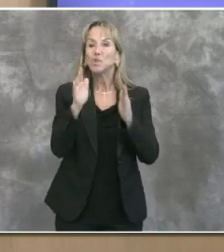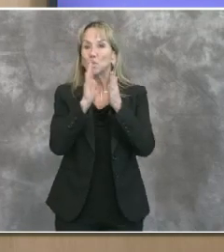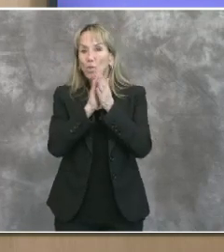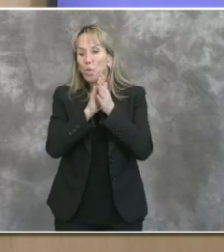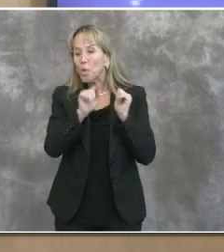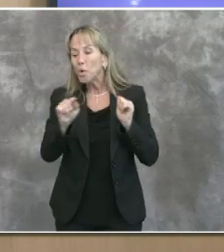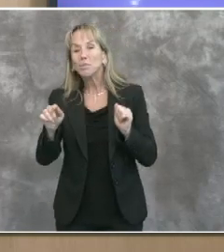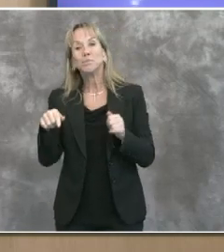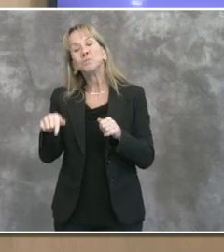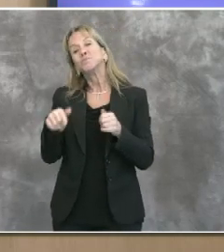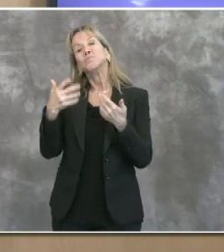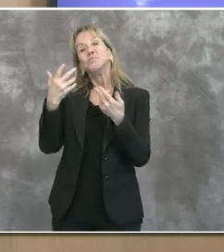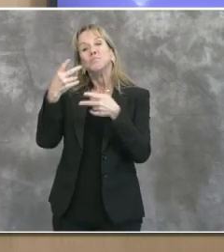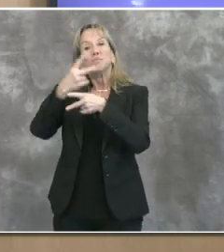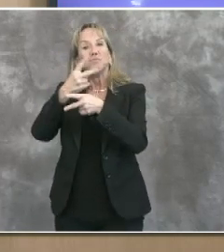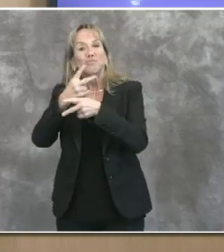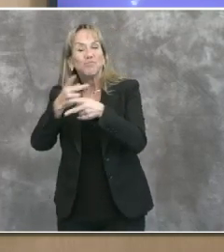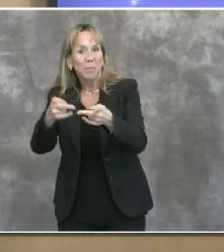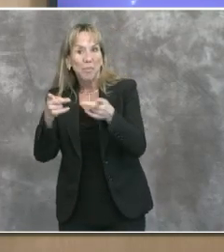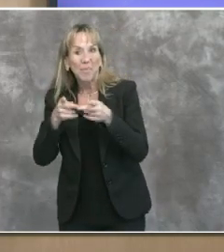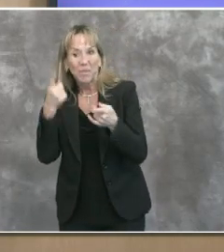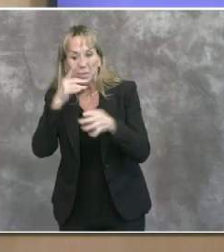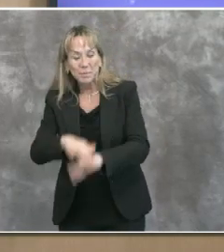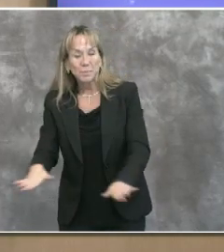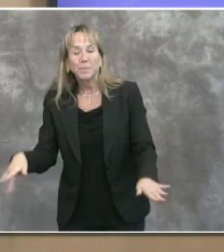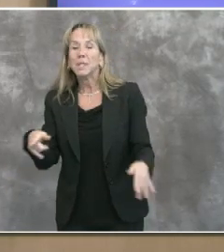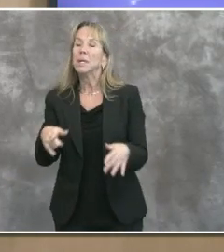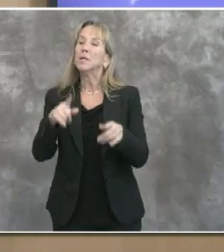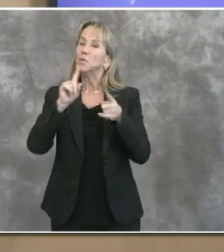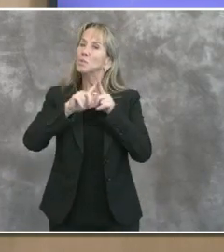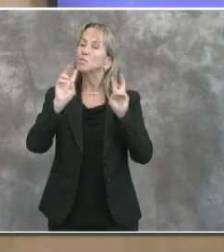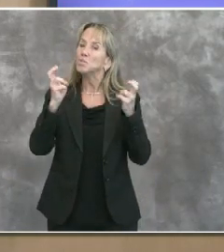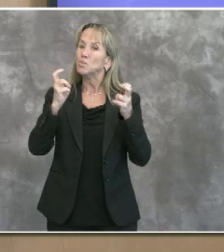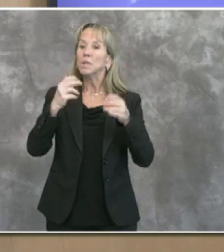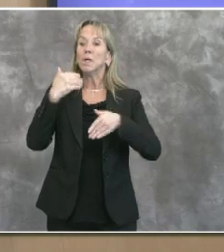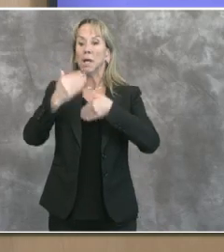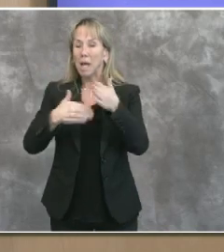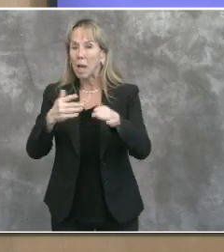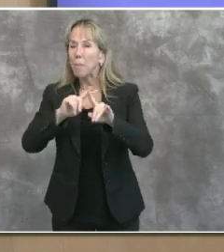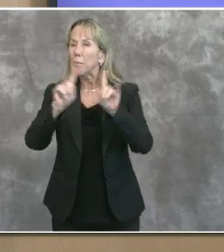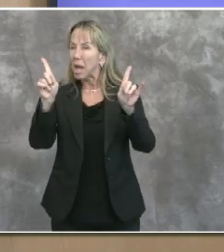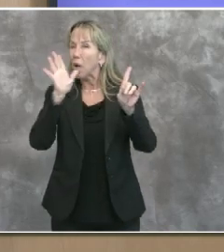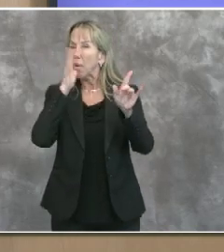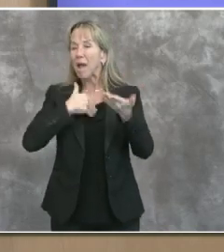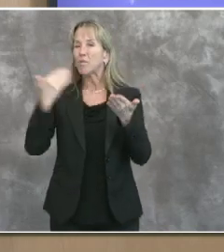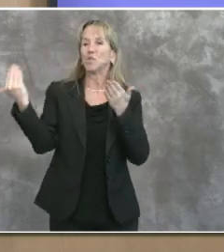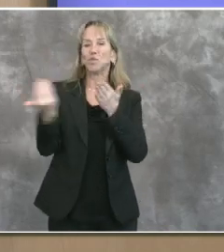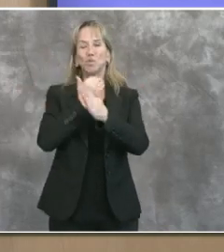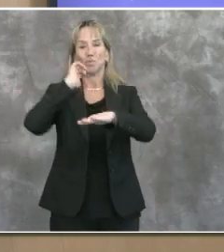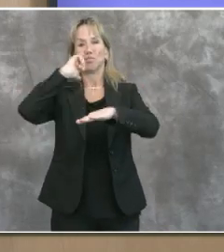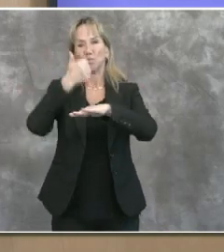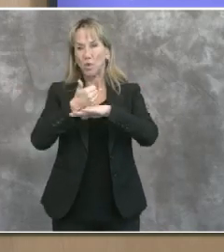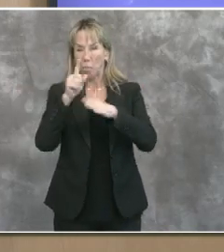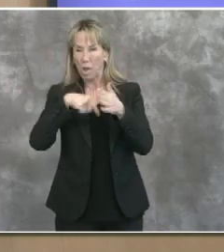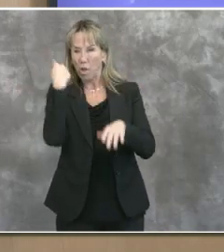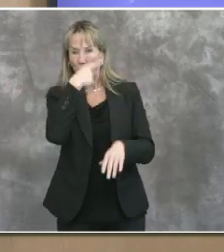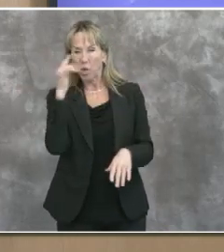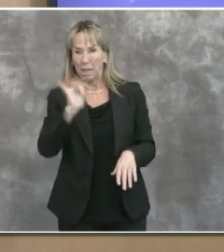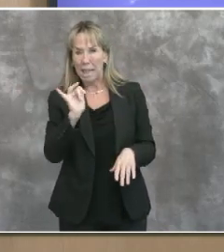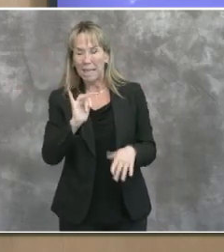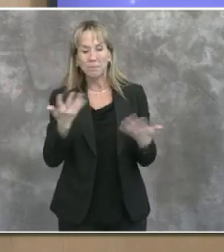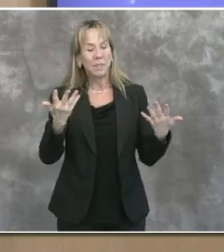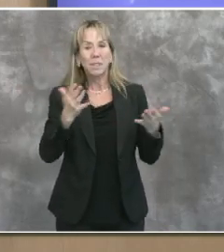operate in a new era, to ensure not only physical distancing, but to ensure hygiene standards, to really